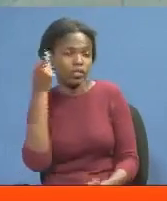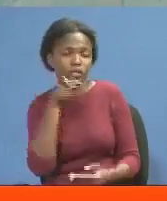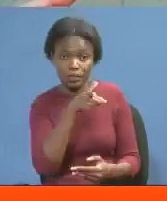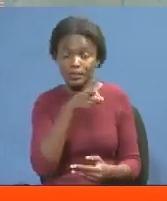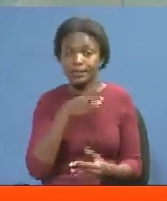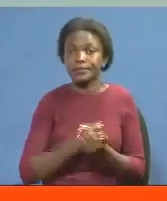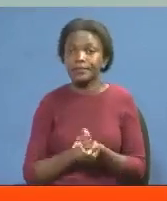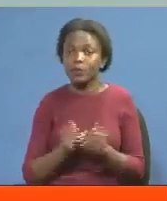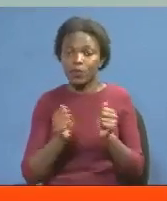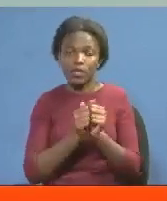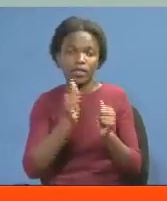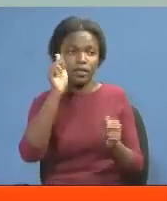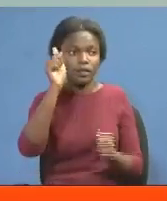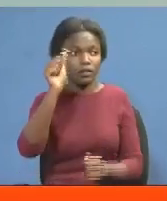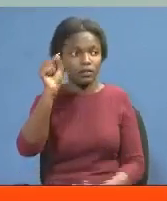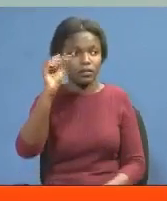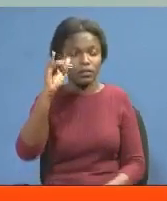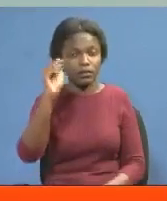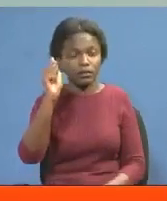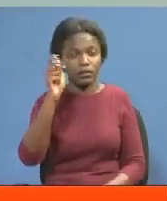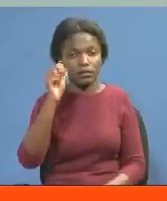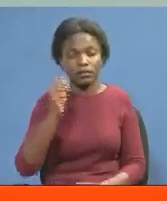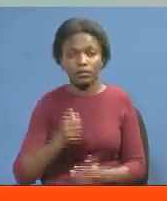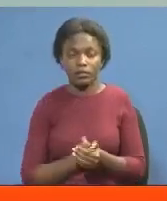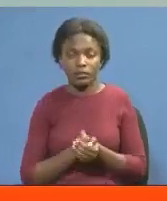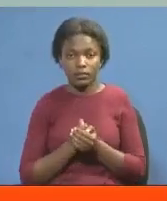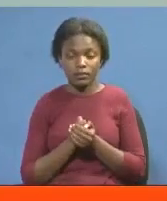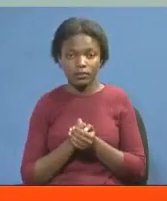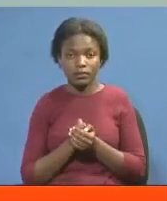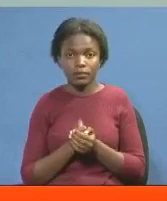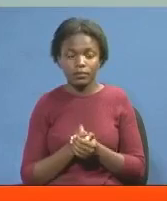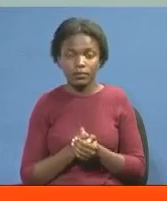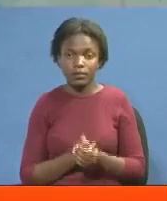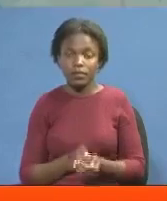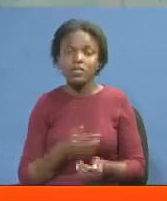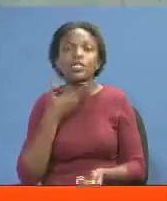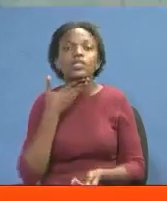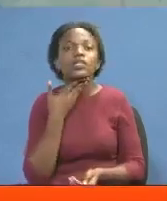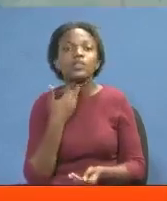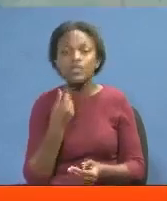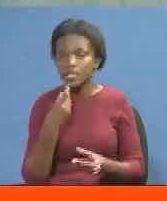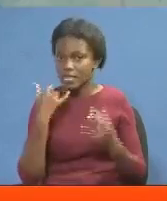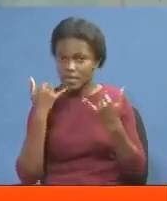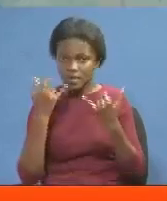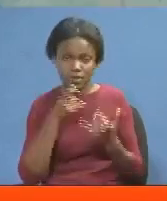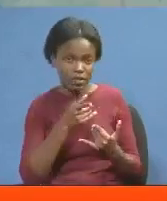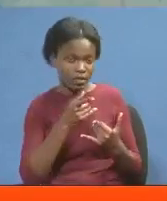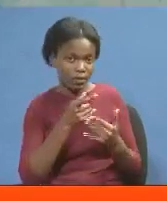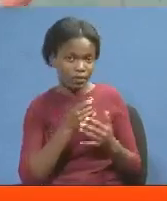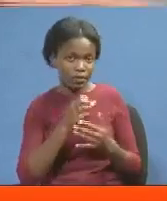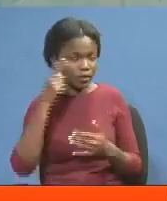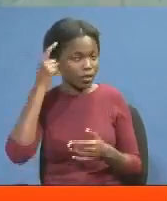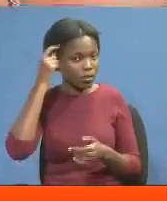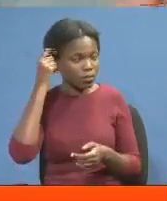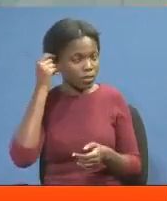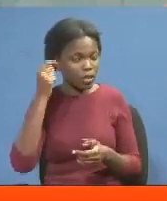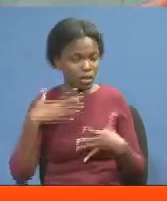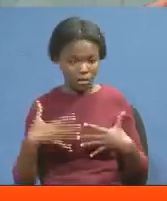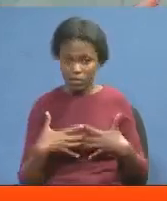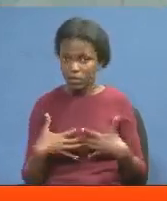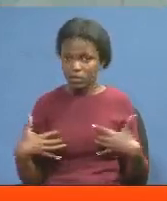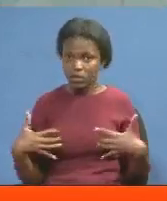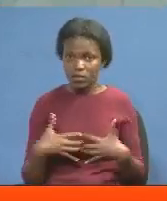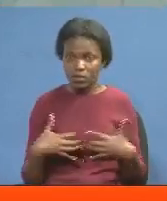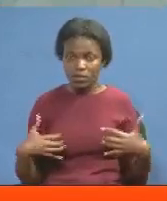there. They declared all of them Kenyan citizenship. Mm-hmm. I mean, Kenyan citizens. Yeah. He needs to declare these Somali refugees, these